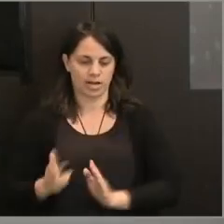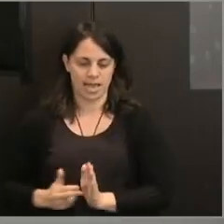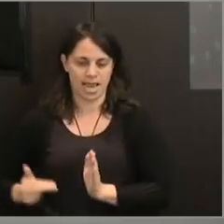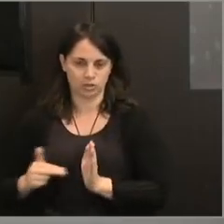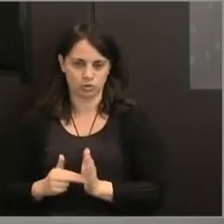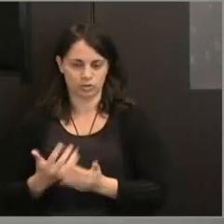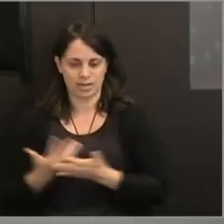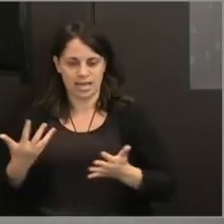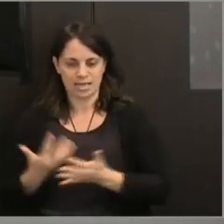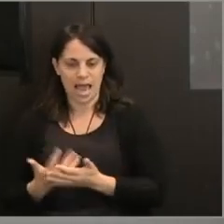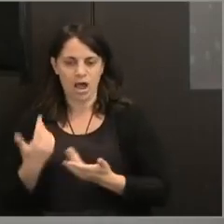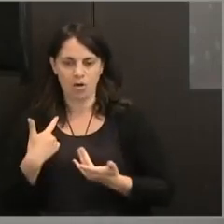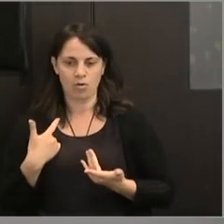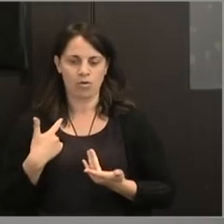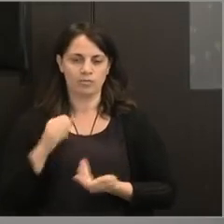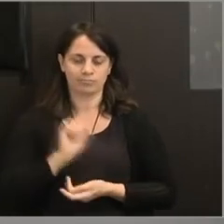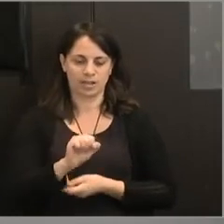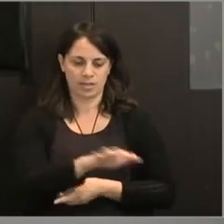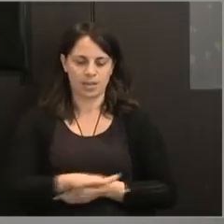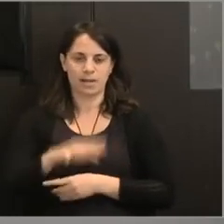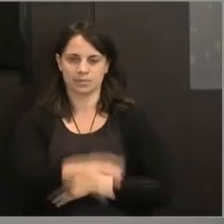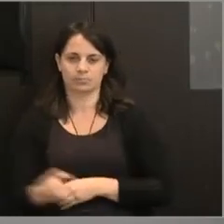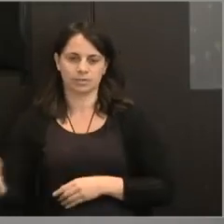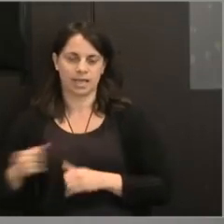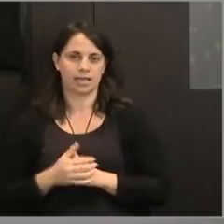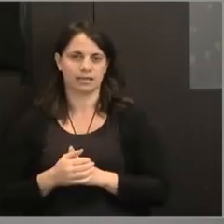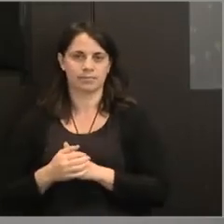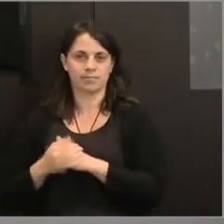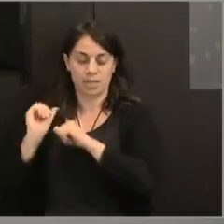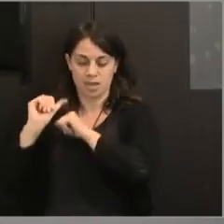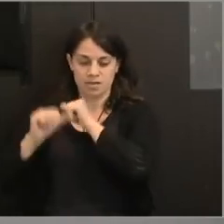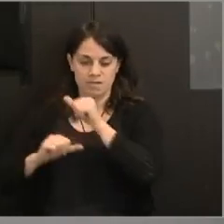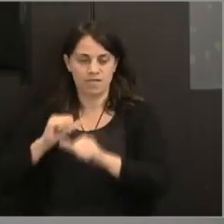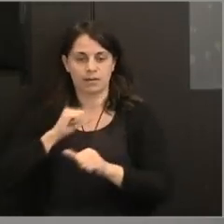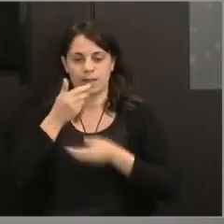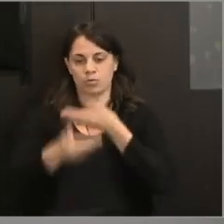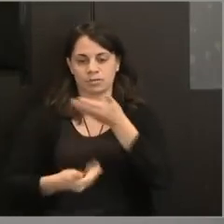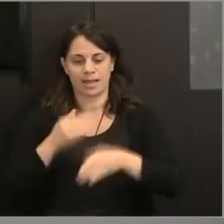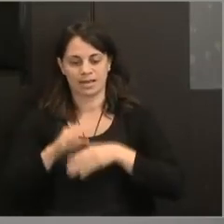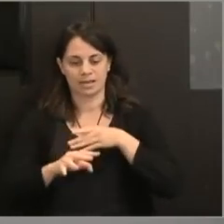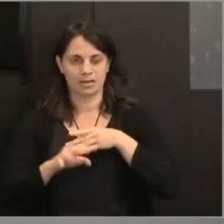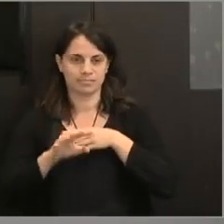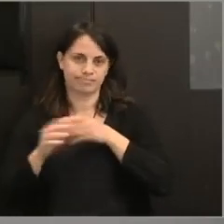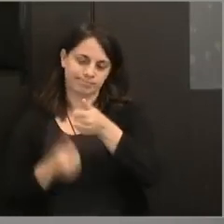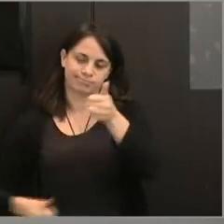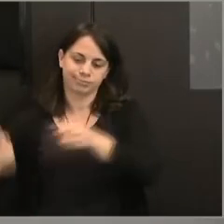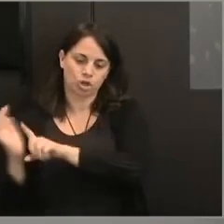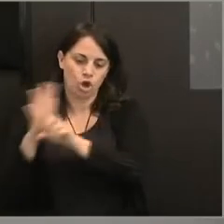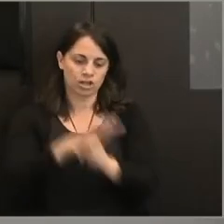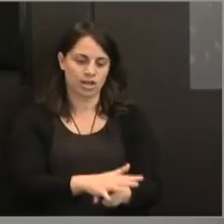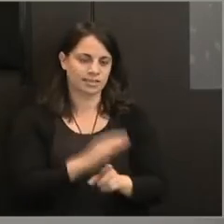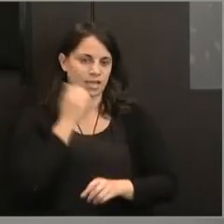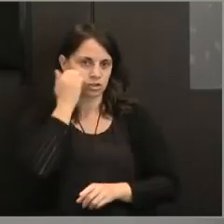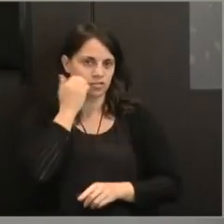Those historical forces are the whakapapa explaining the colonisation of Māori. They were developed